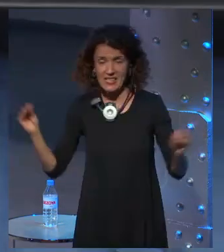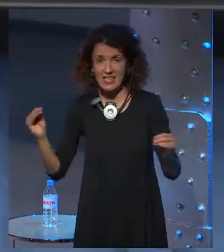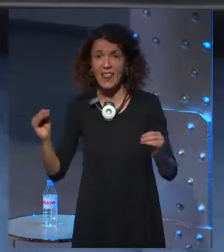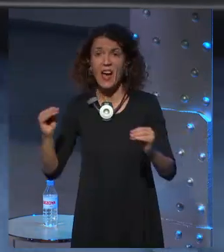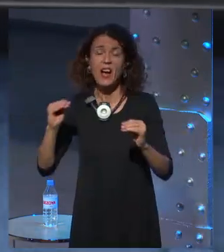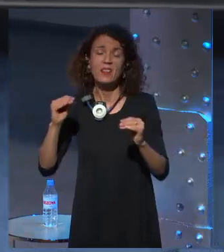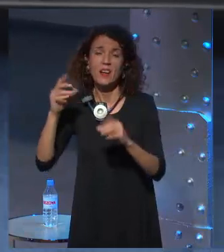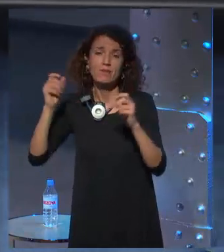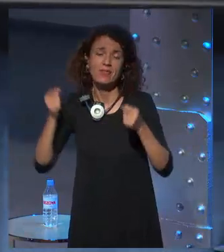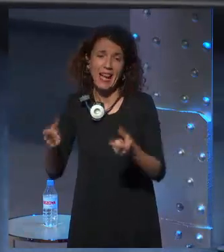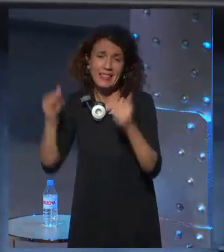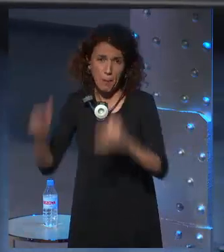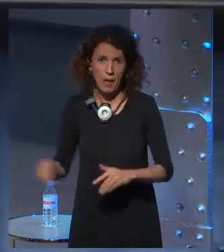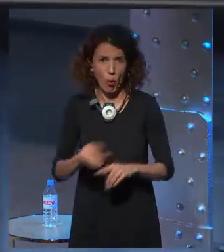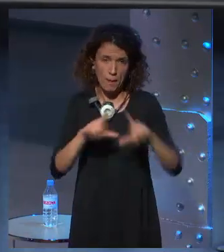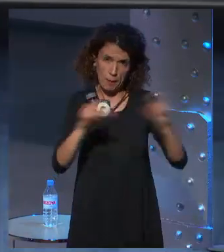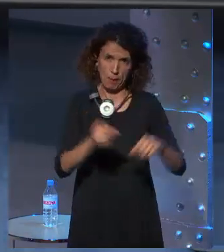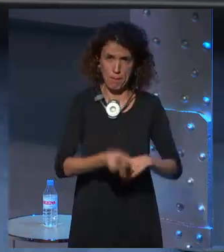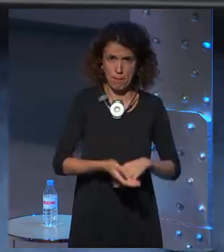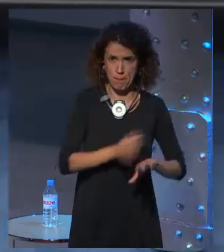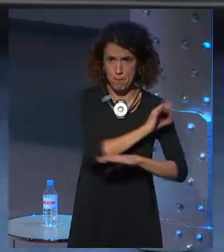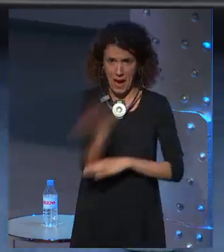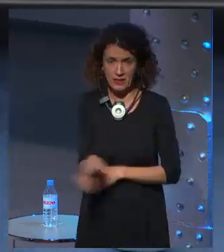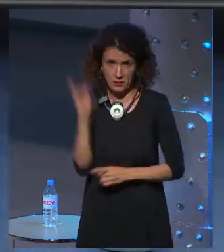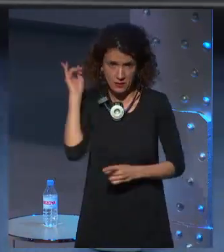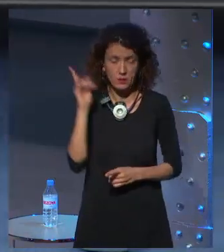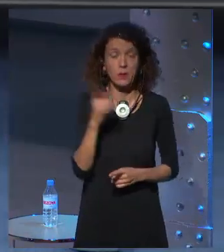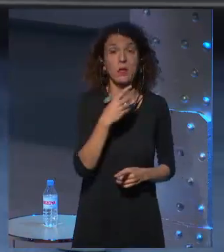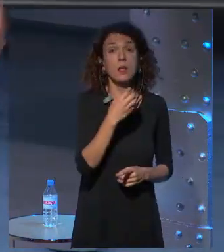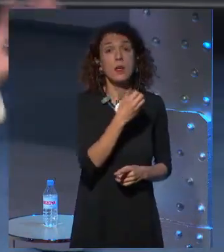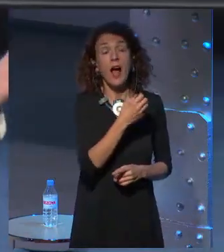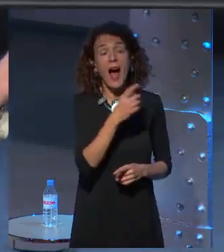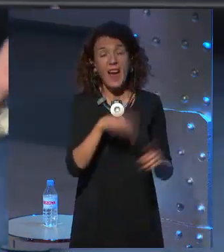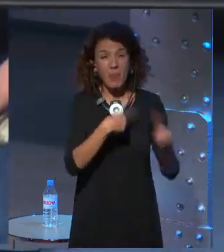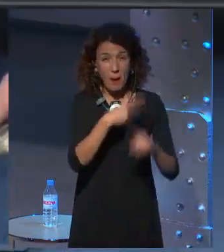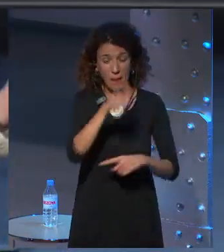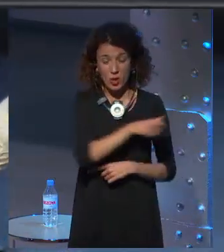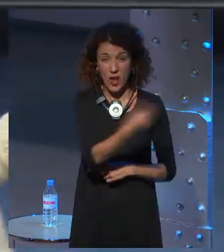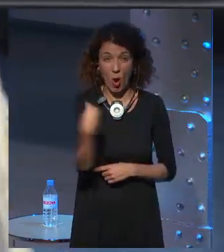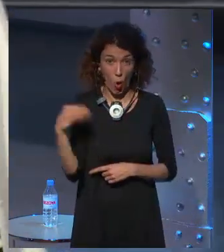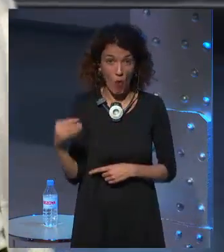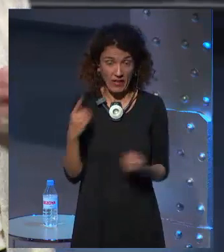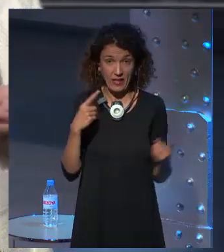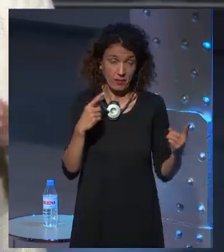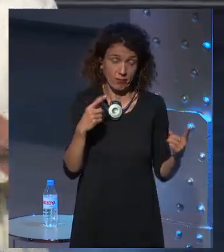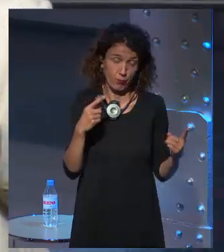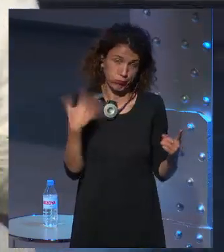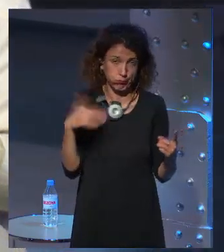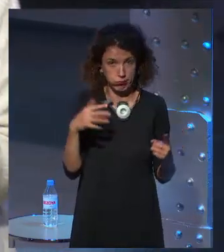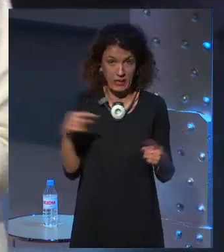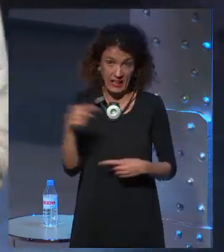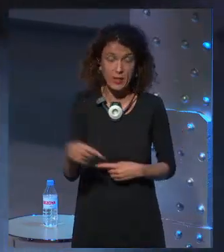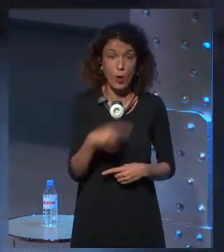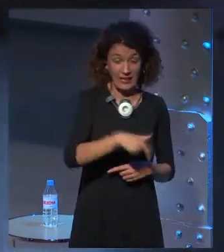our young people. Right, I know here in Spain, there's a youth unemployment rate. In the United States, in some of our cities, it's up to